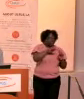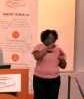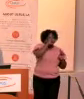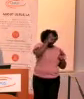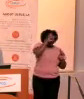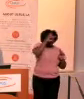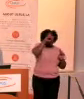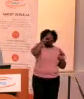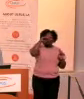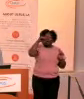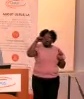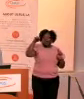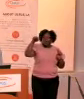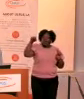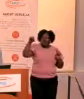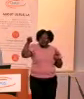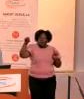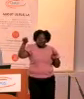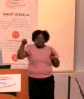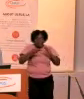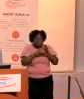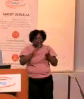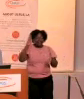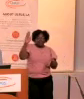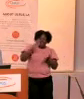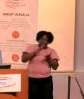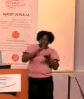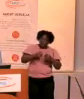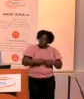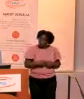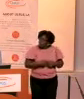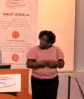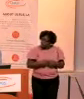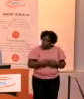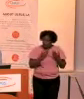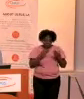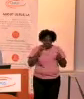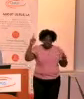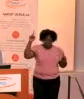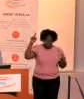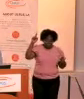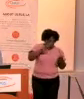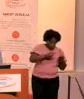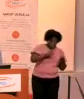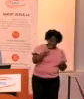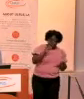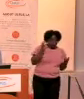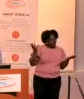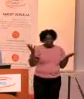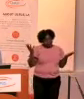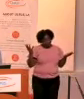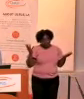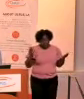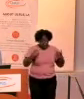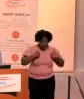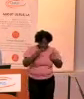new cases of kidney involvement, but that's still not zero. So I can't tell you at this